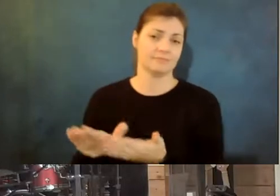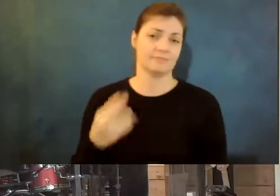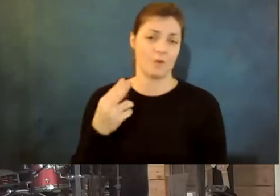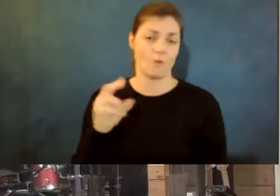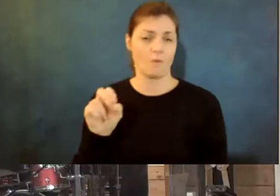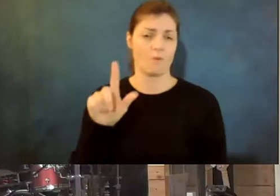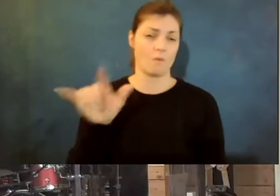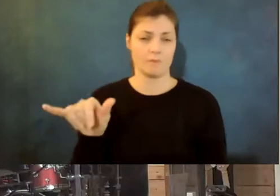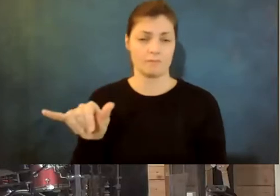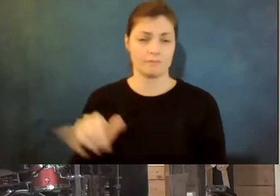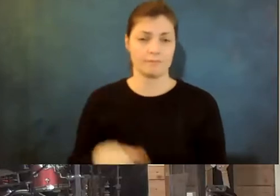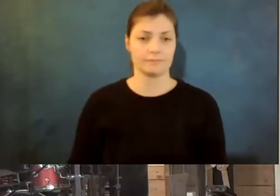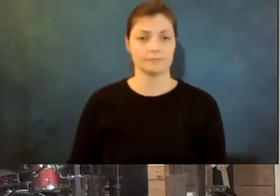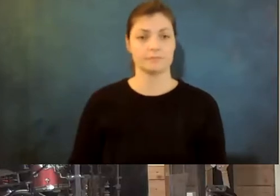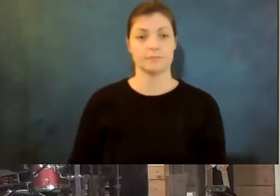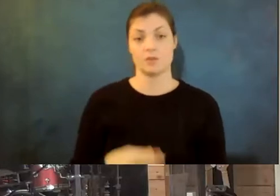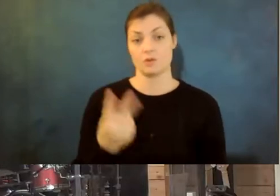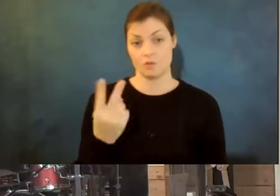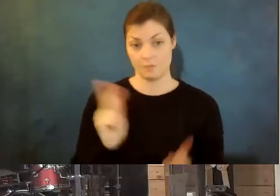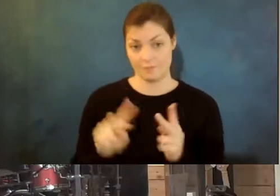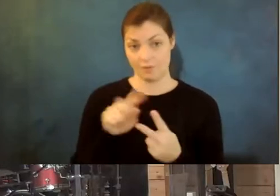There's only two people